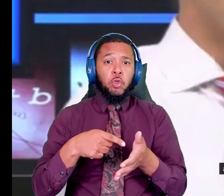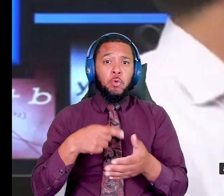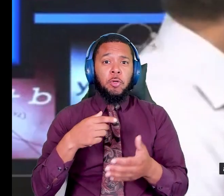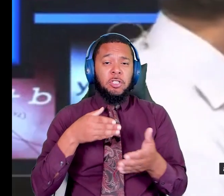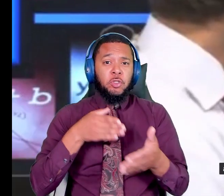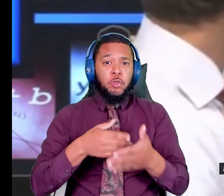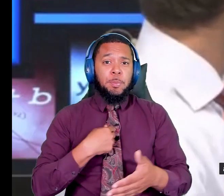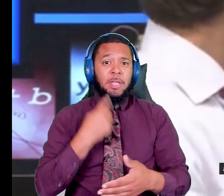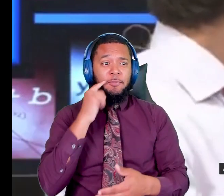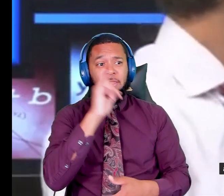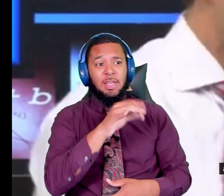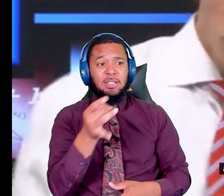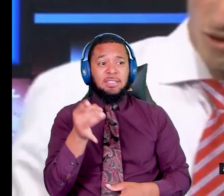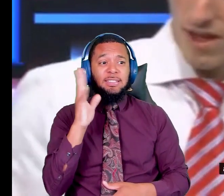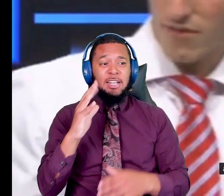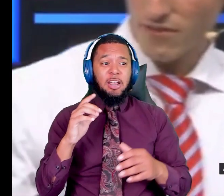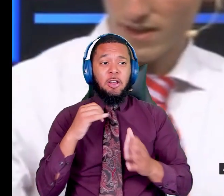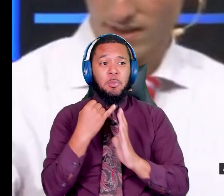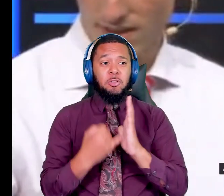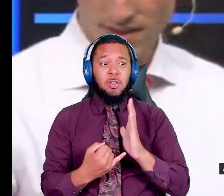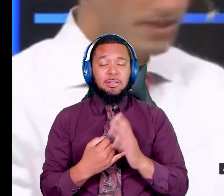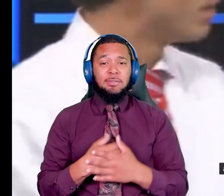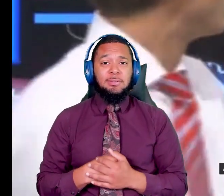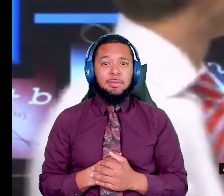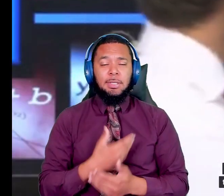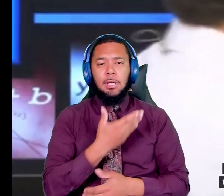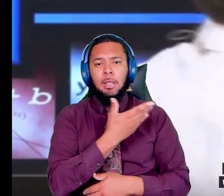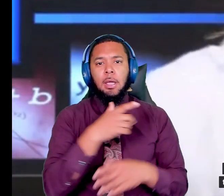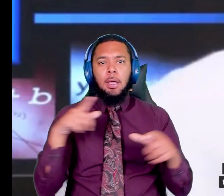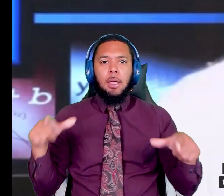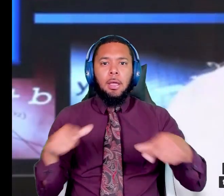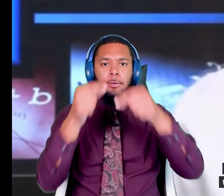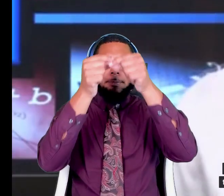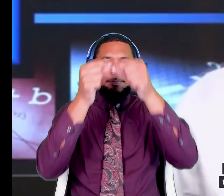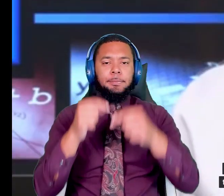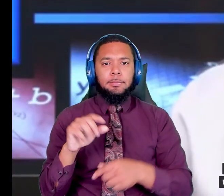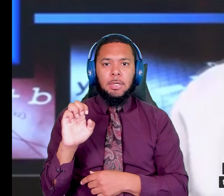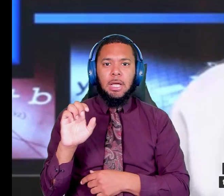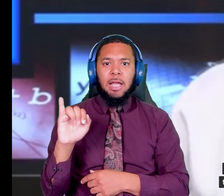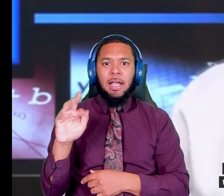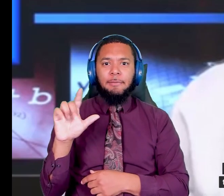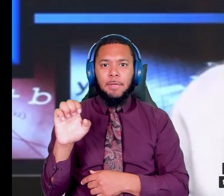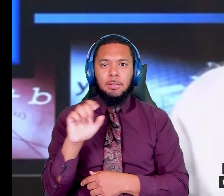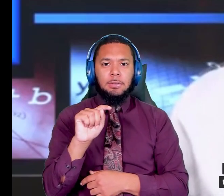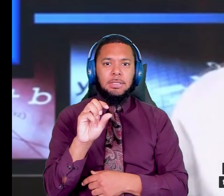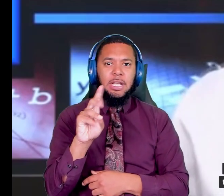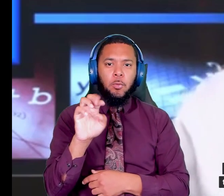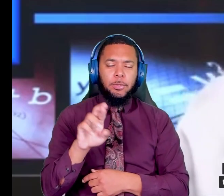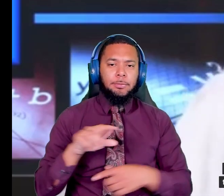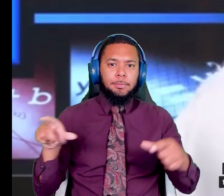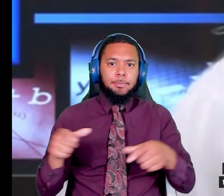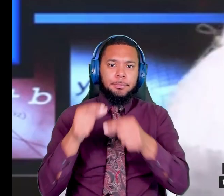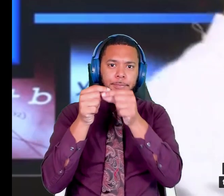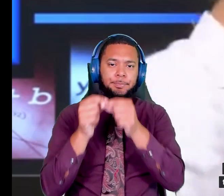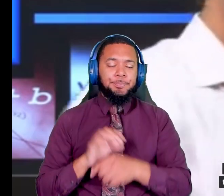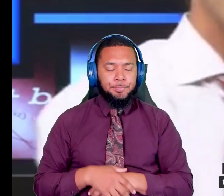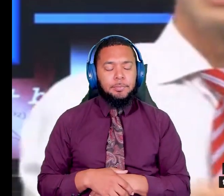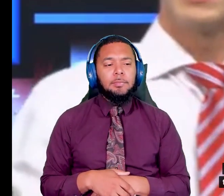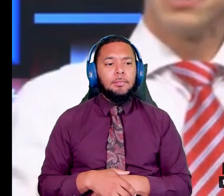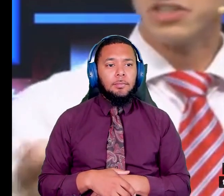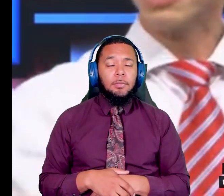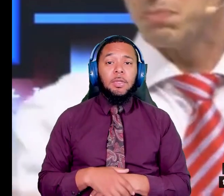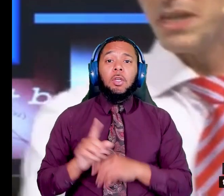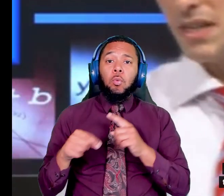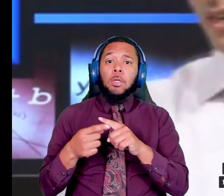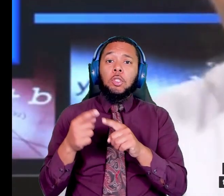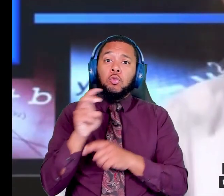but you get the point. This is the Tour Eiffel, the Eiffel Tower. And on the Eiffel Tower tour, you have